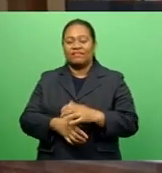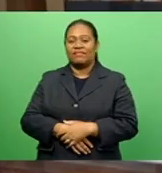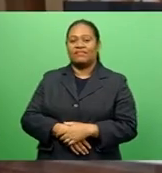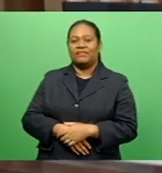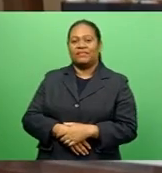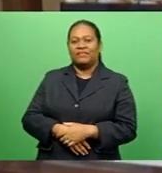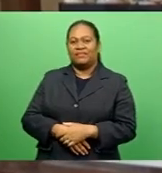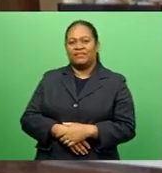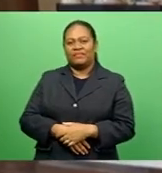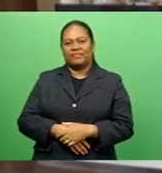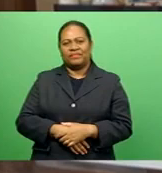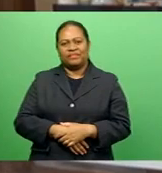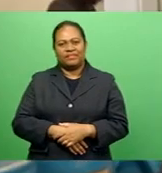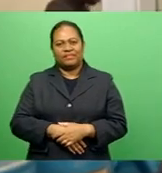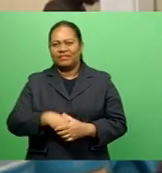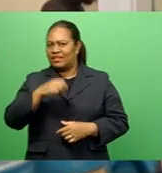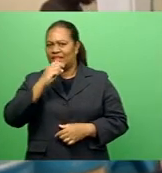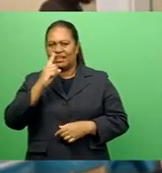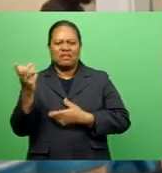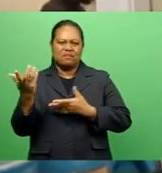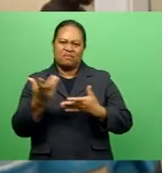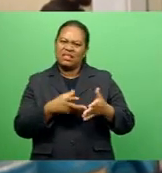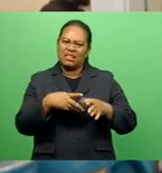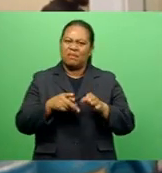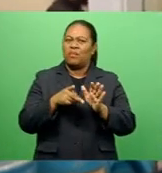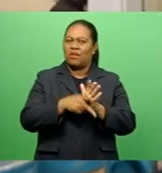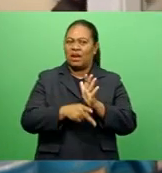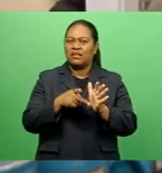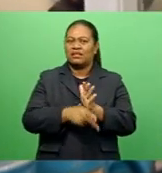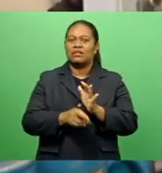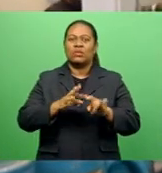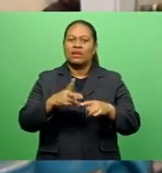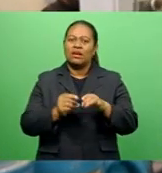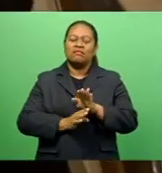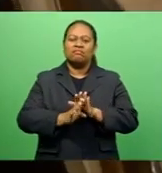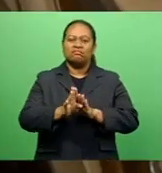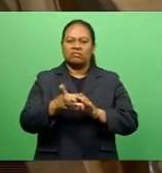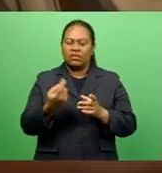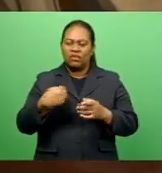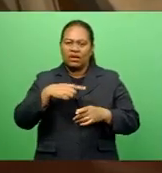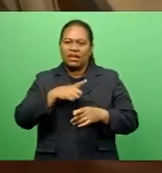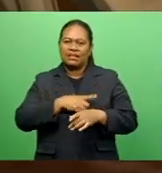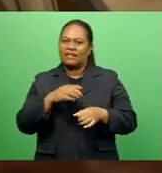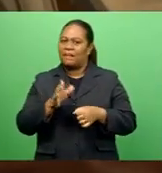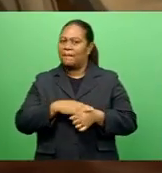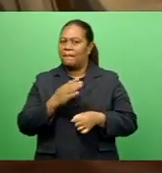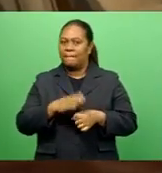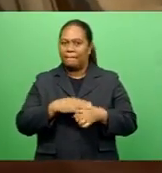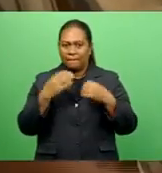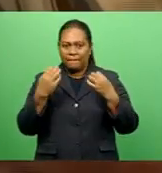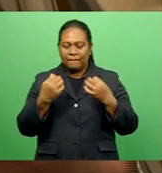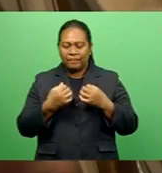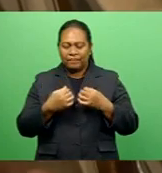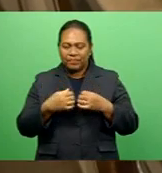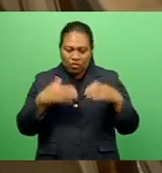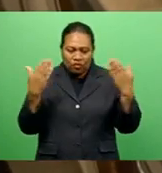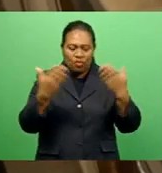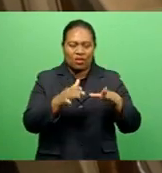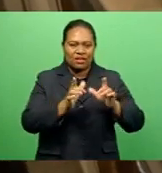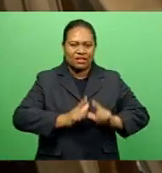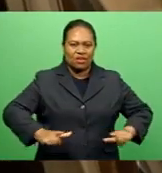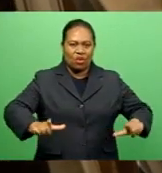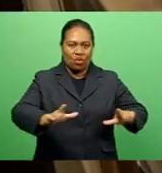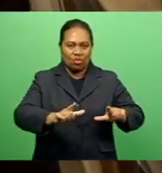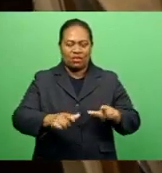prices kept increasing, especially freight prices, and for us it made perfect sense to go local